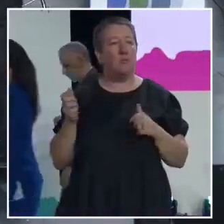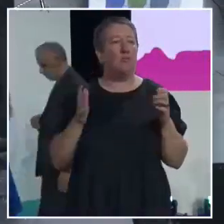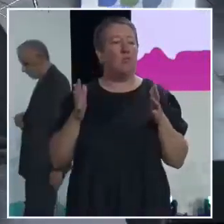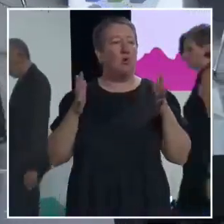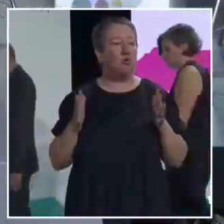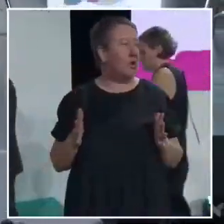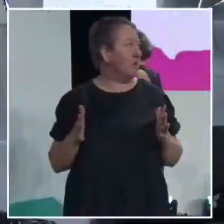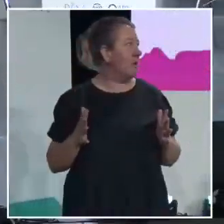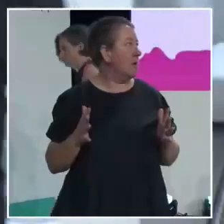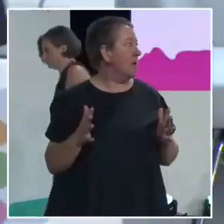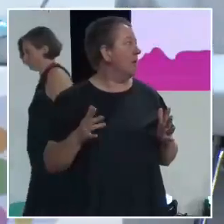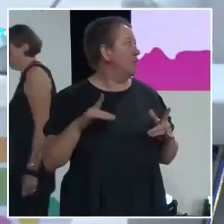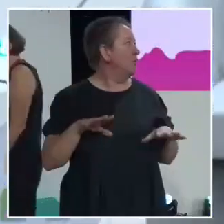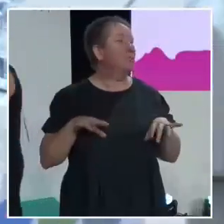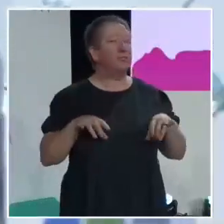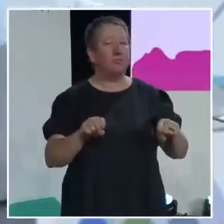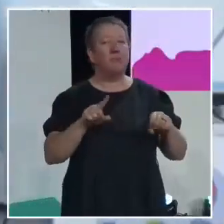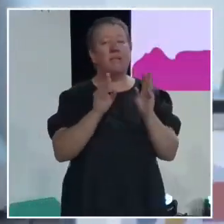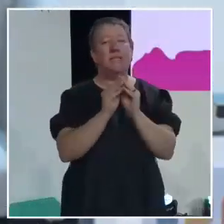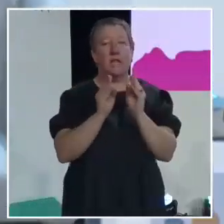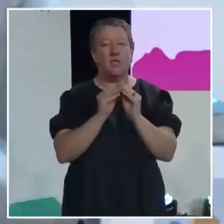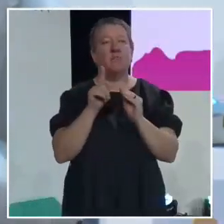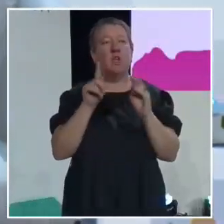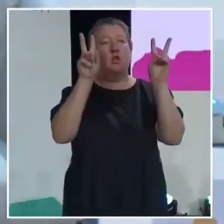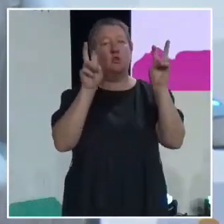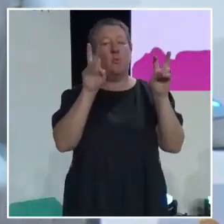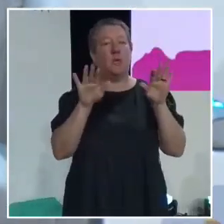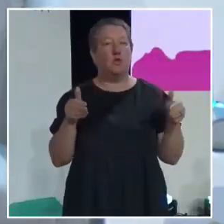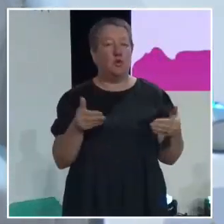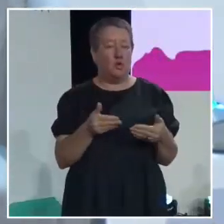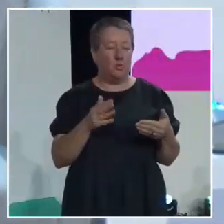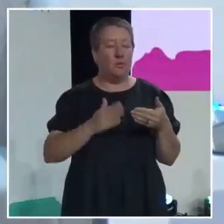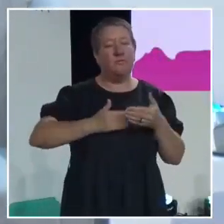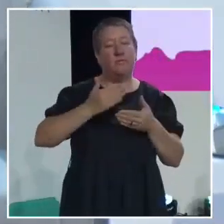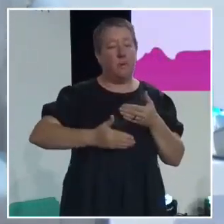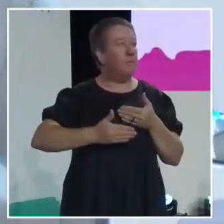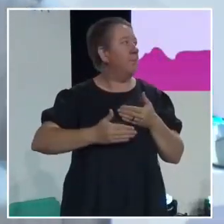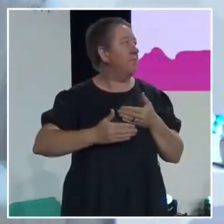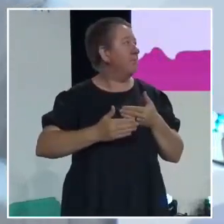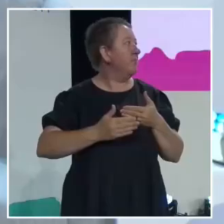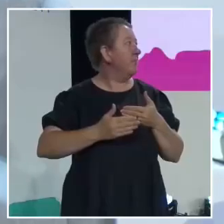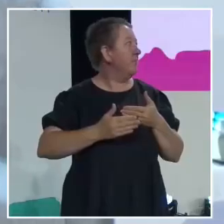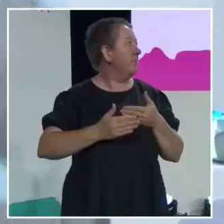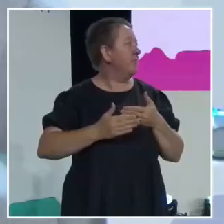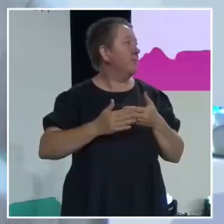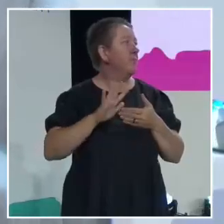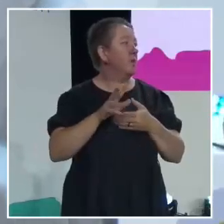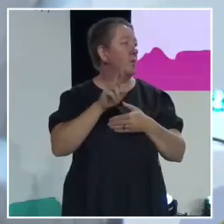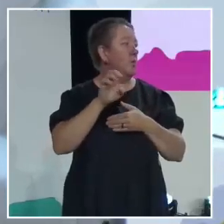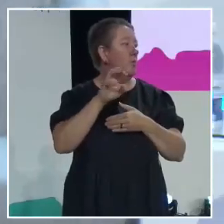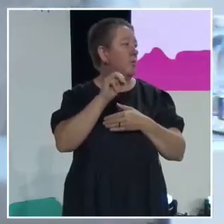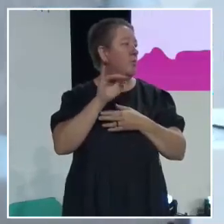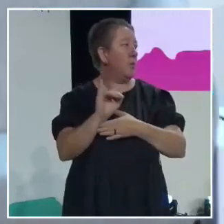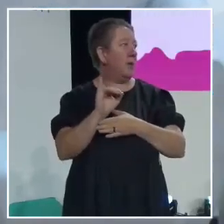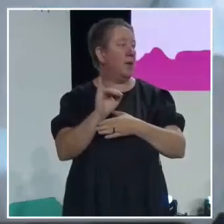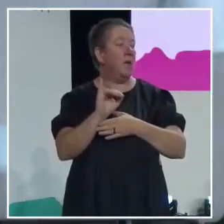to please take over the session and to introduce the topic, after which we will have Remy Roux and Under-Secretary